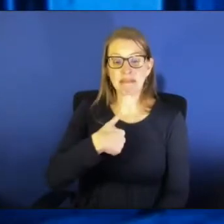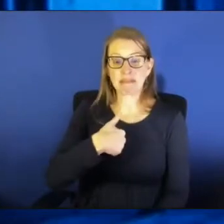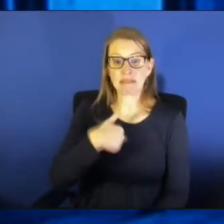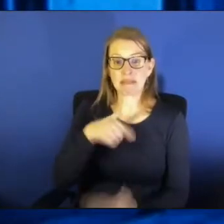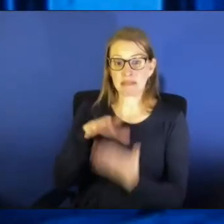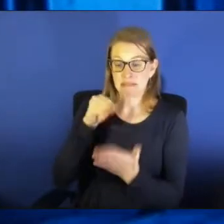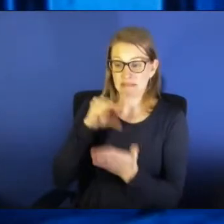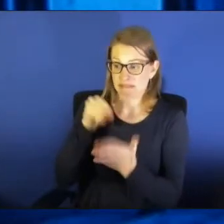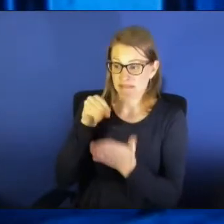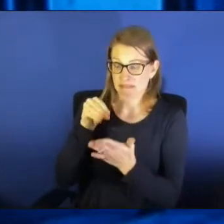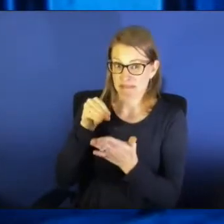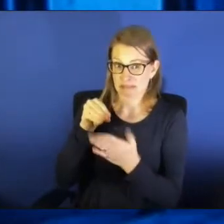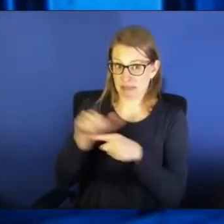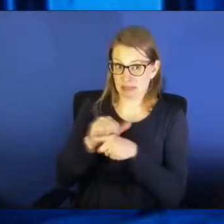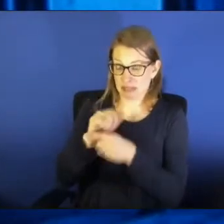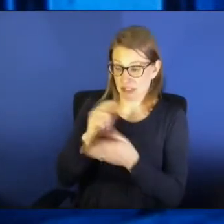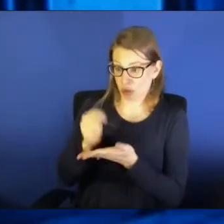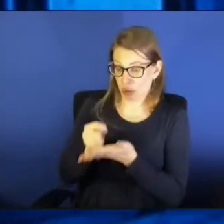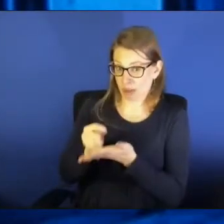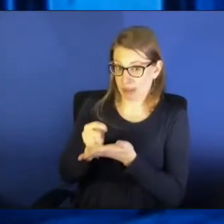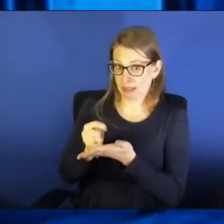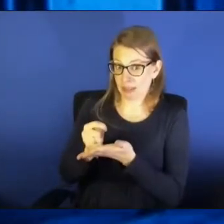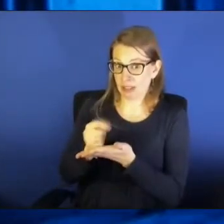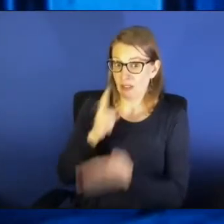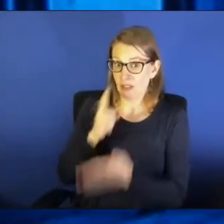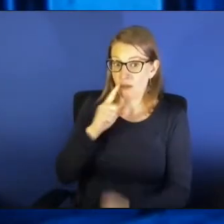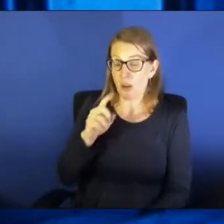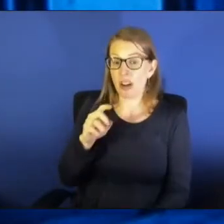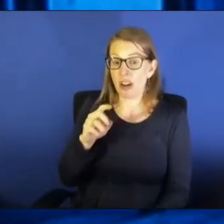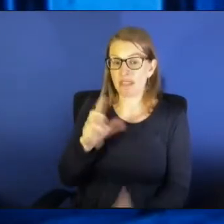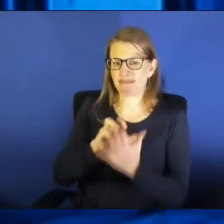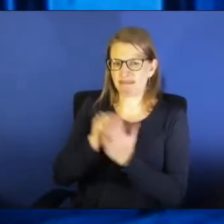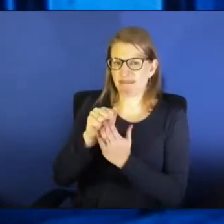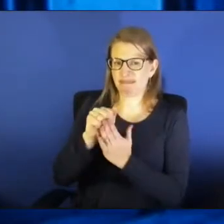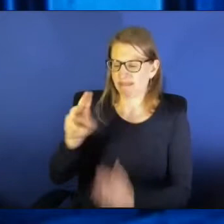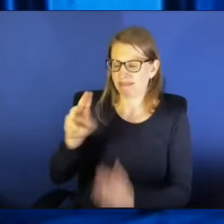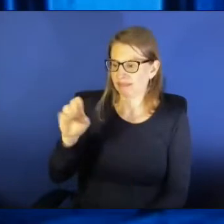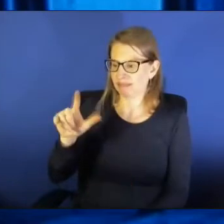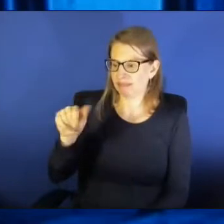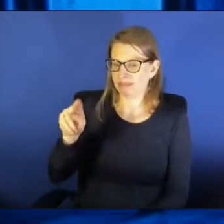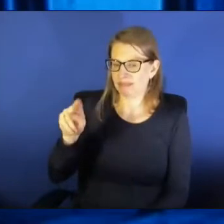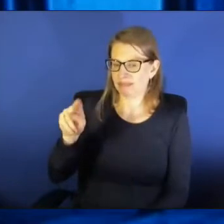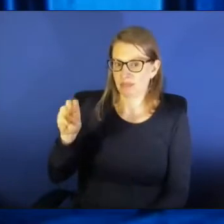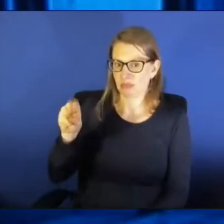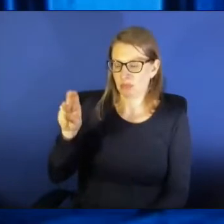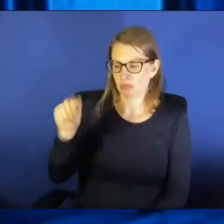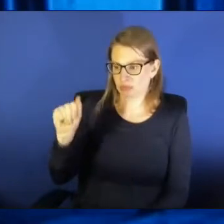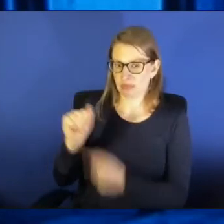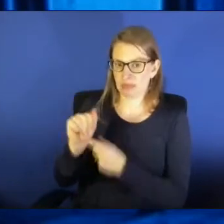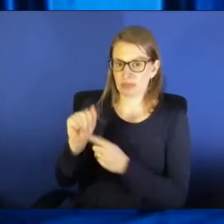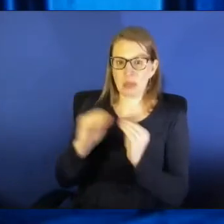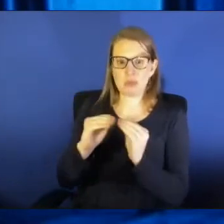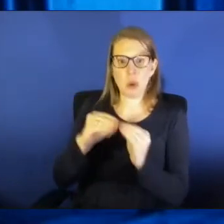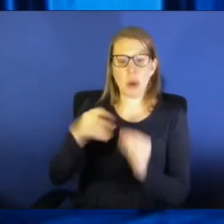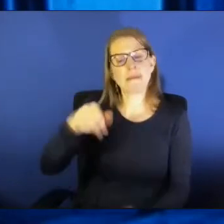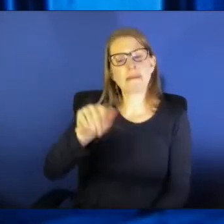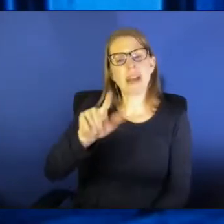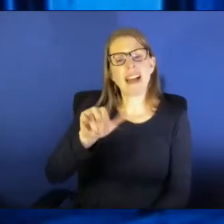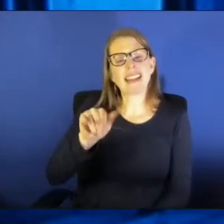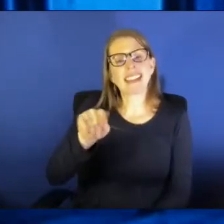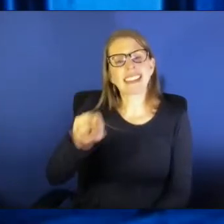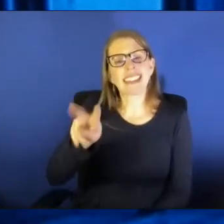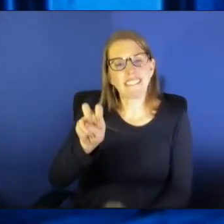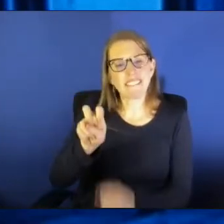of malignant melanoma, I was really more of a palliative care physician, more of a hospice type